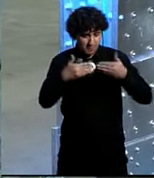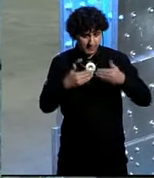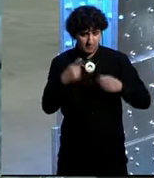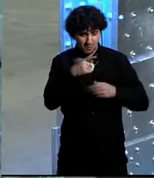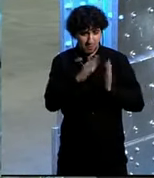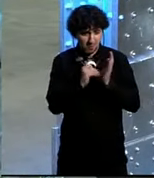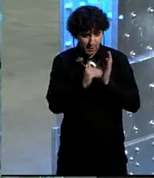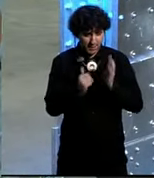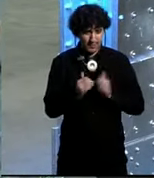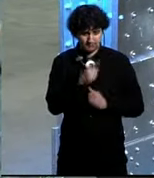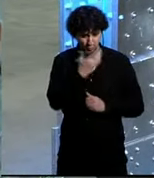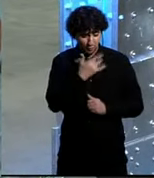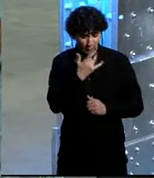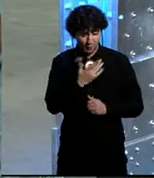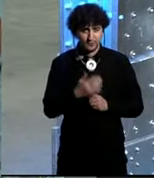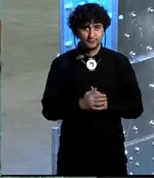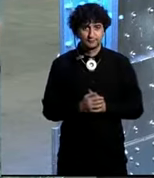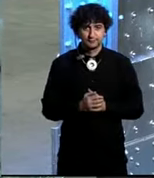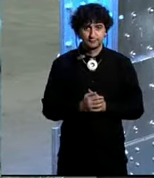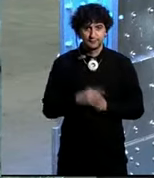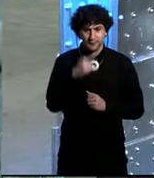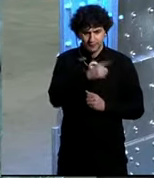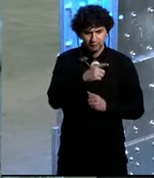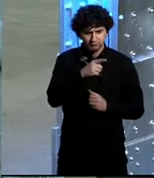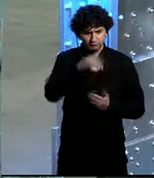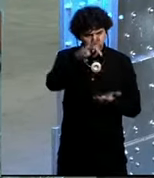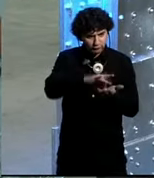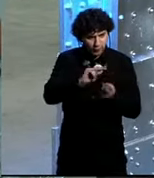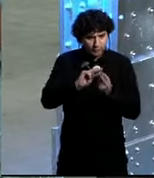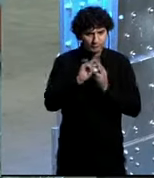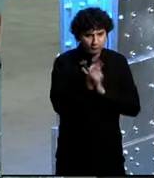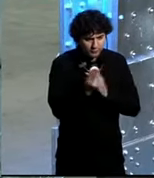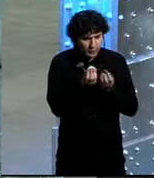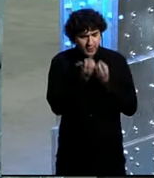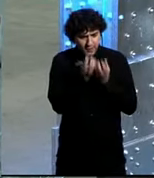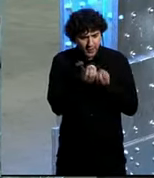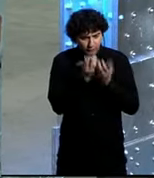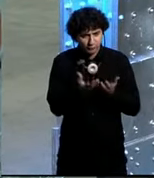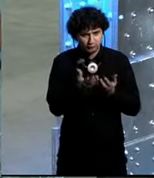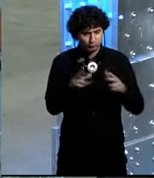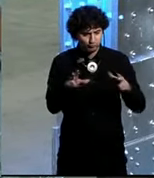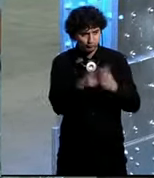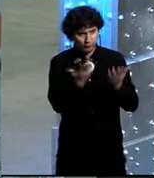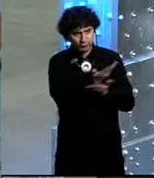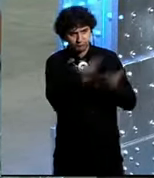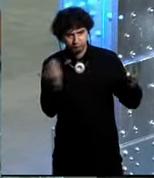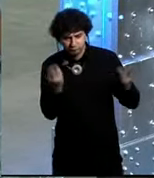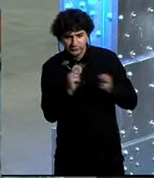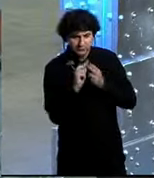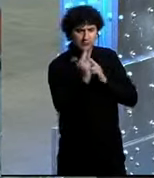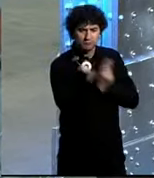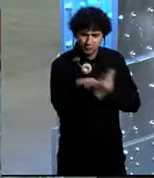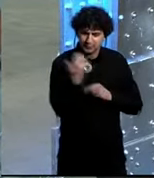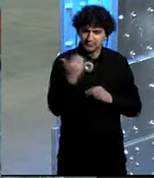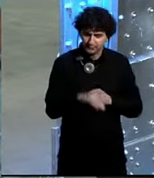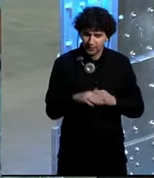Barret in Valencia, and there we could see such a response, such a